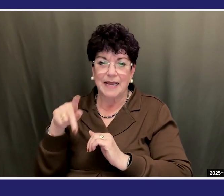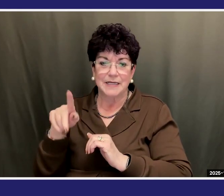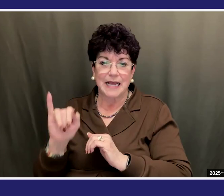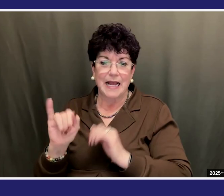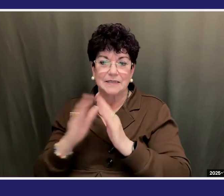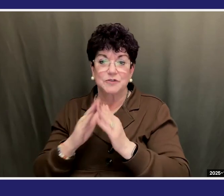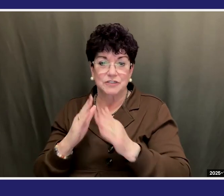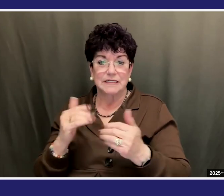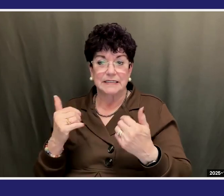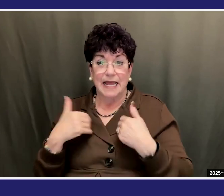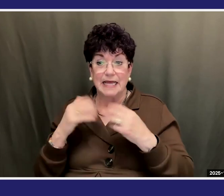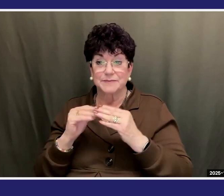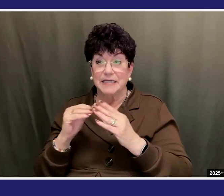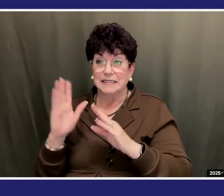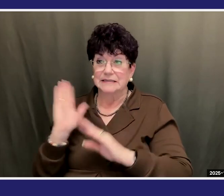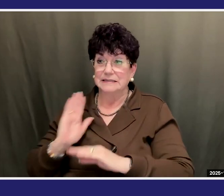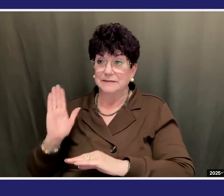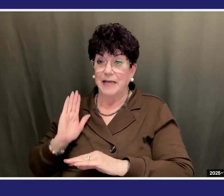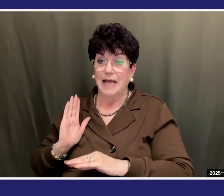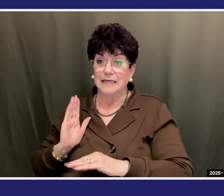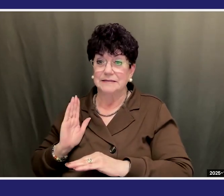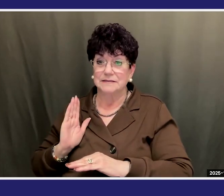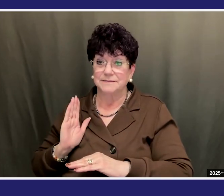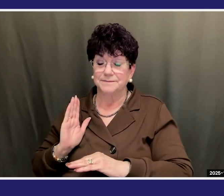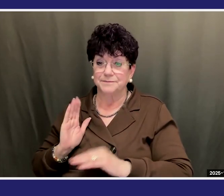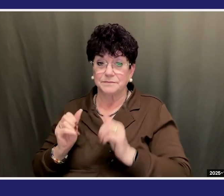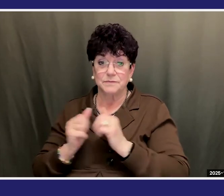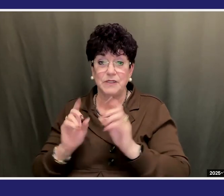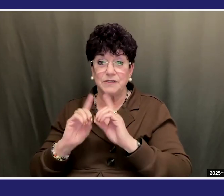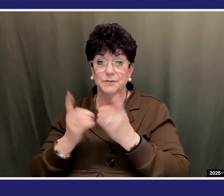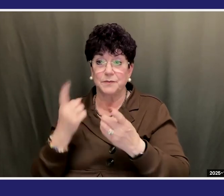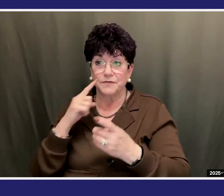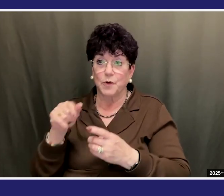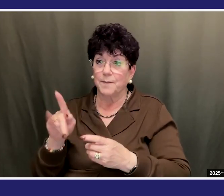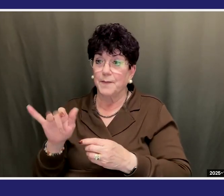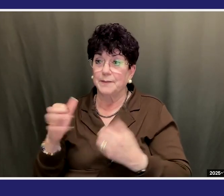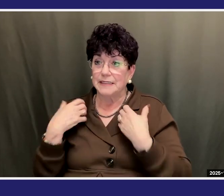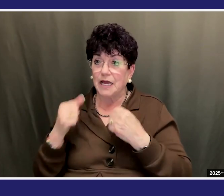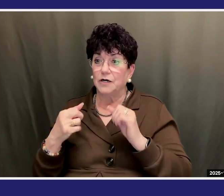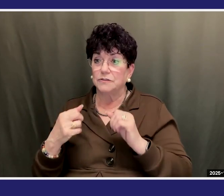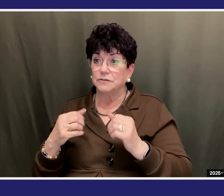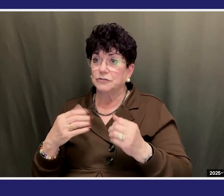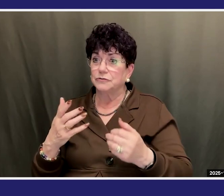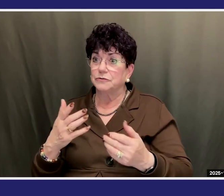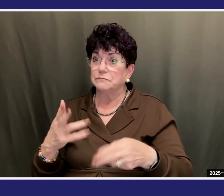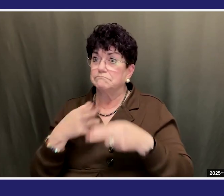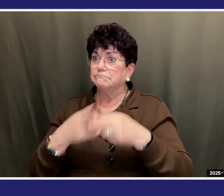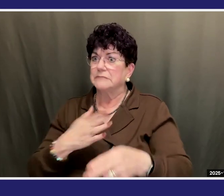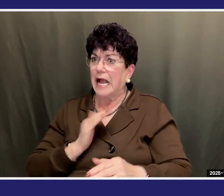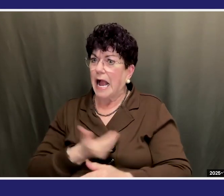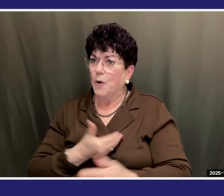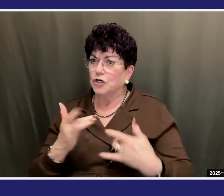has met in the past with the Department of Public Health to register our concerns about